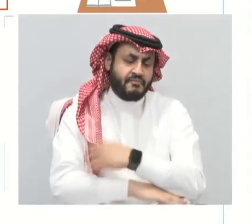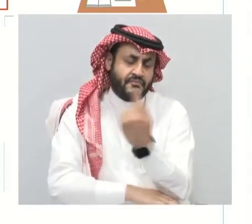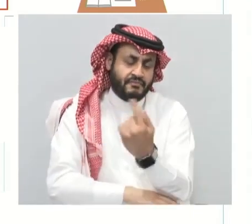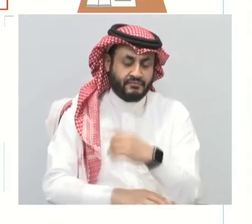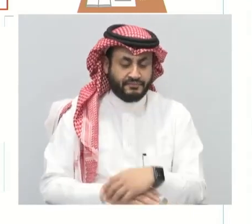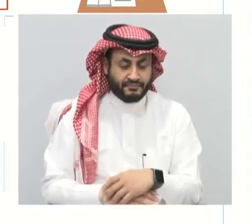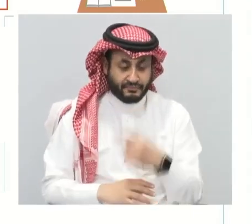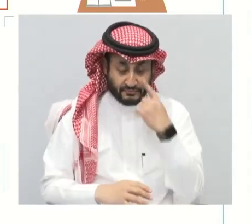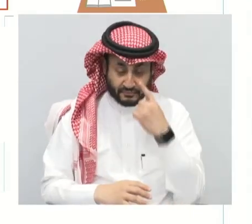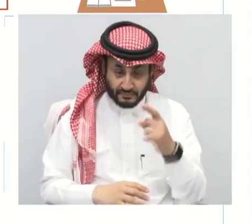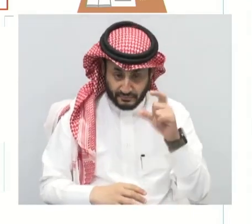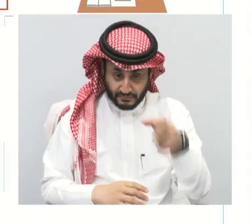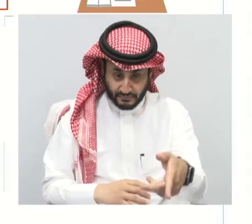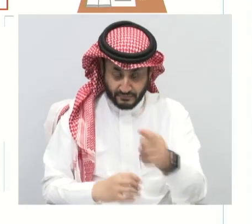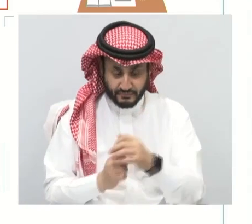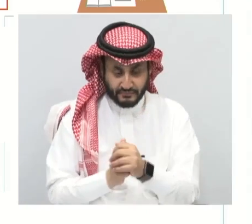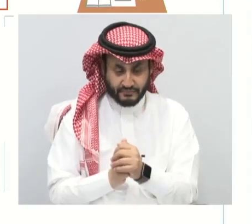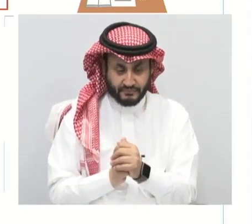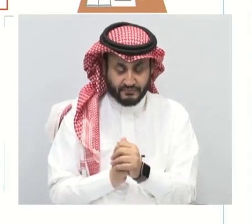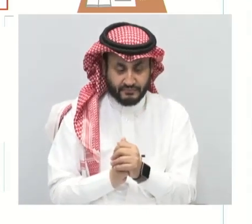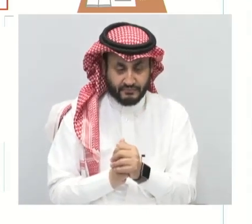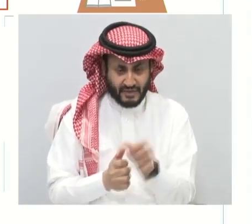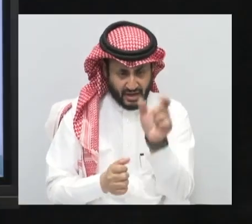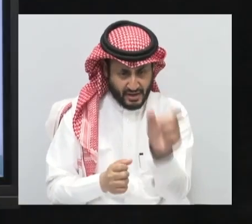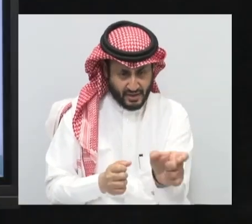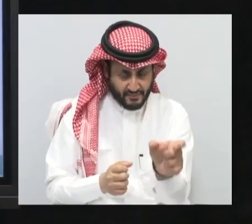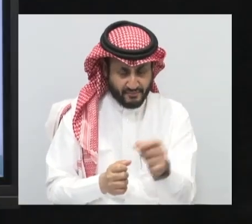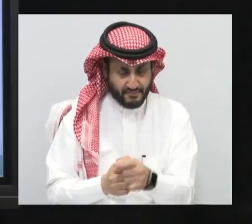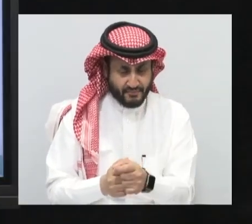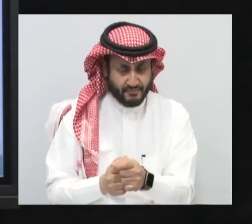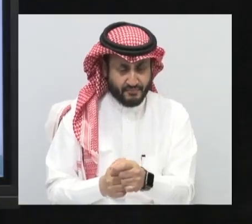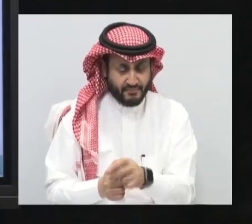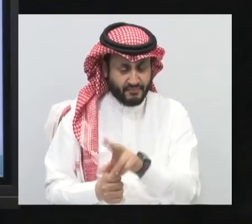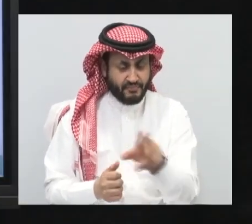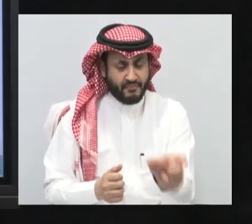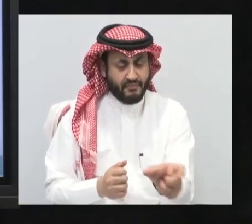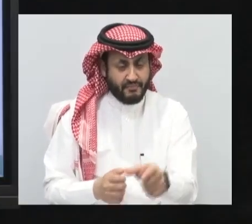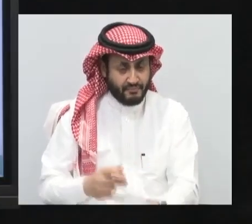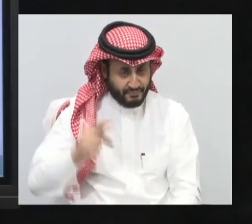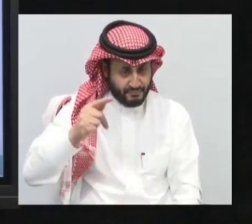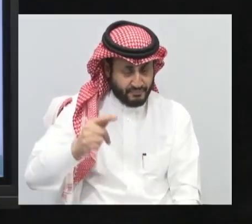And notice here where we place please. You can place it as it is like this.